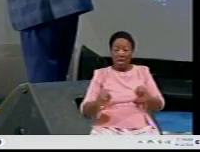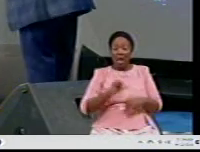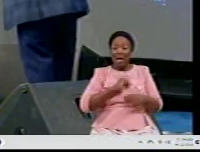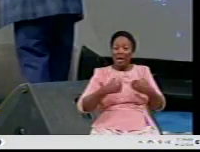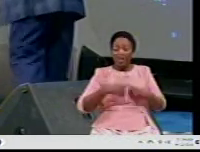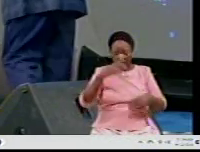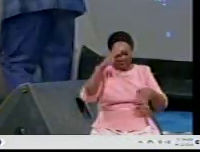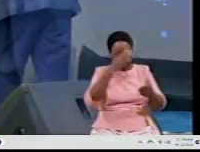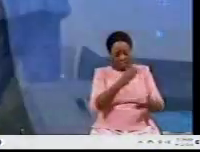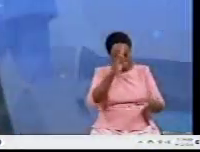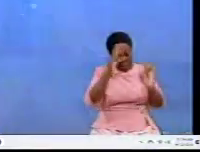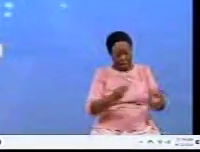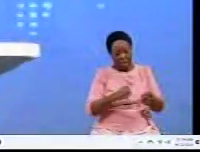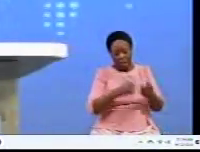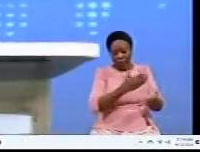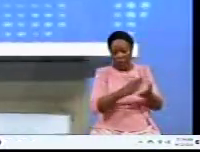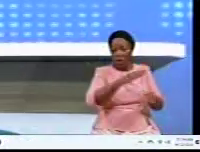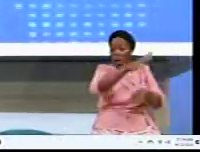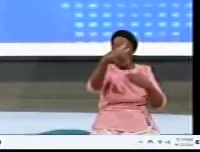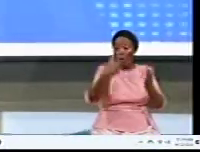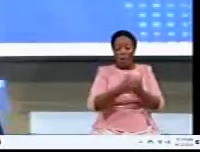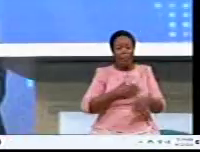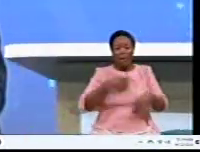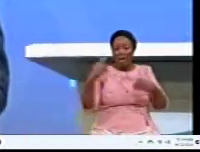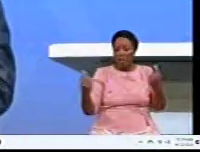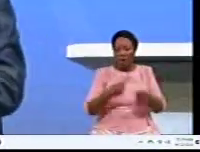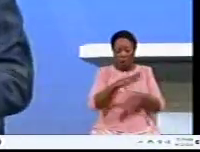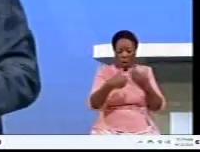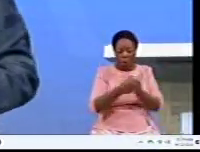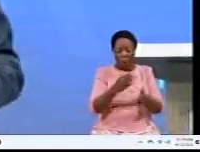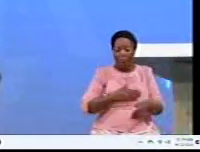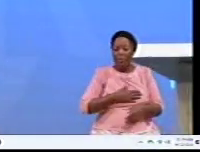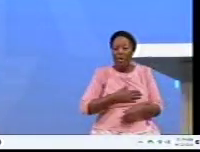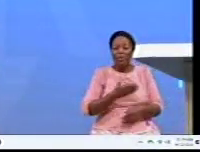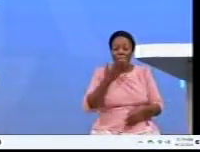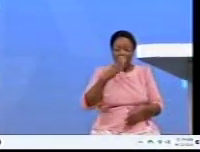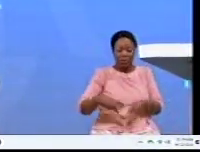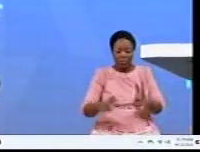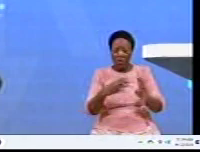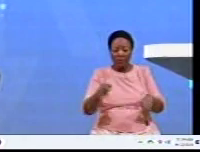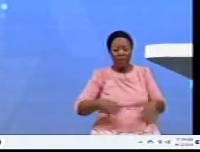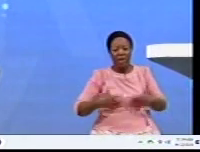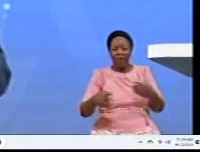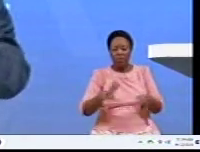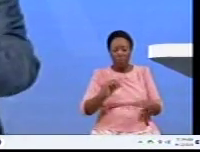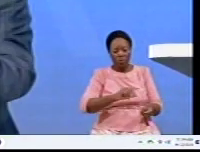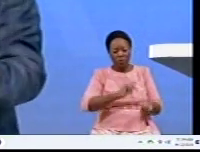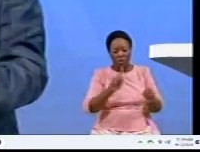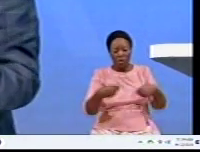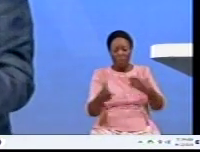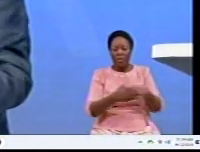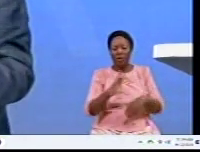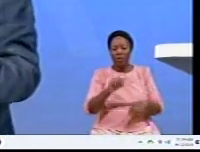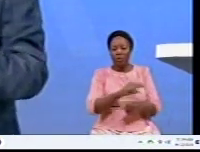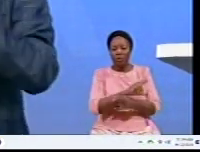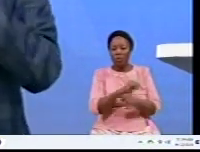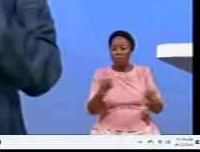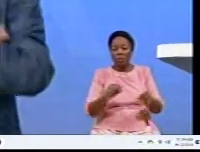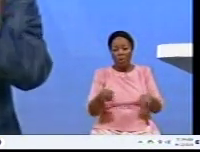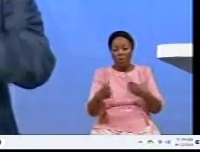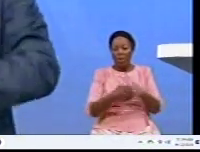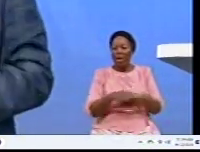to forsake all my transgression, all my iniquity. No turning back. No turning back. I've decided